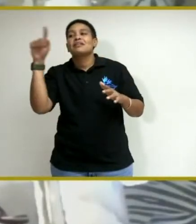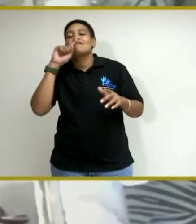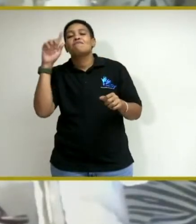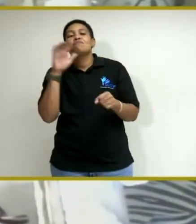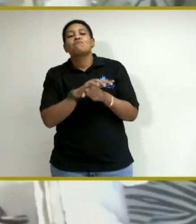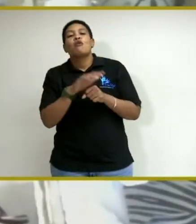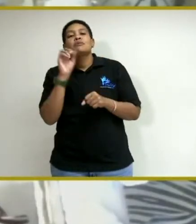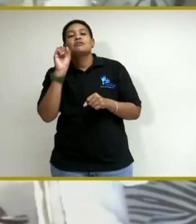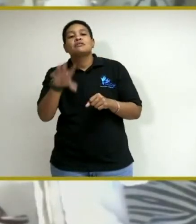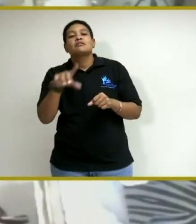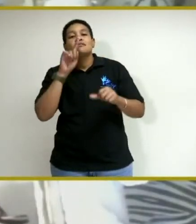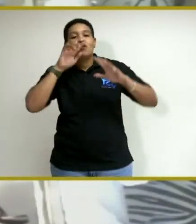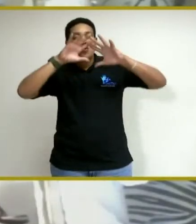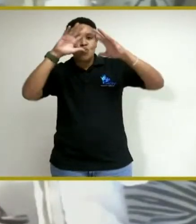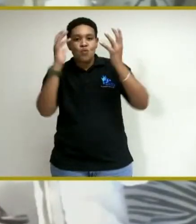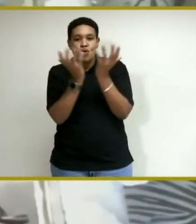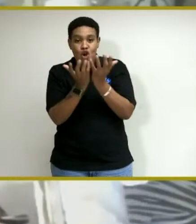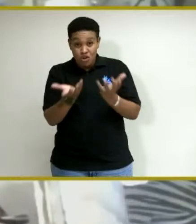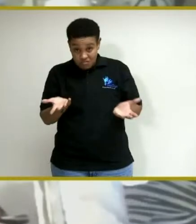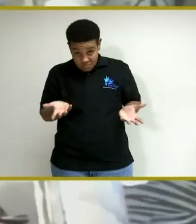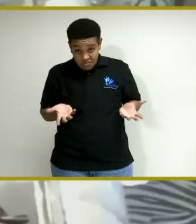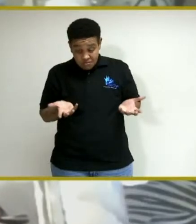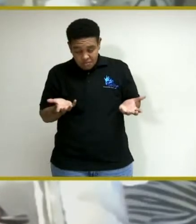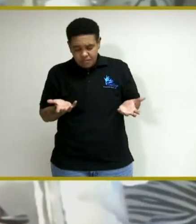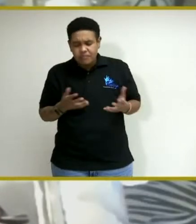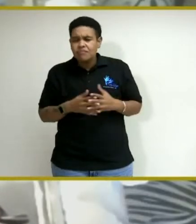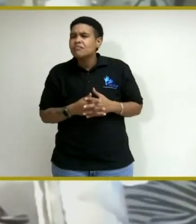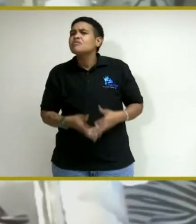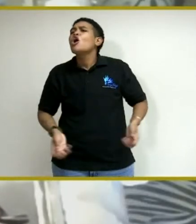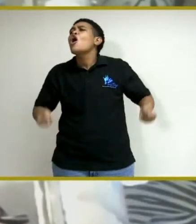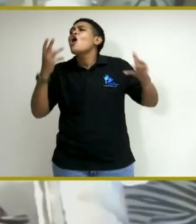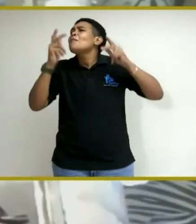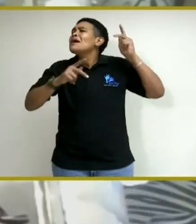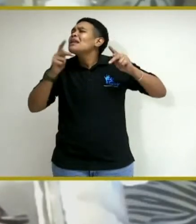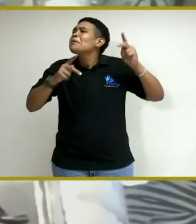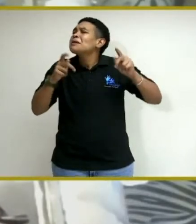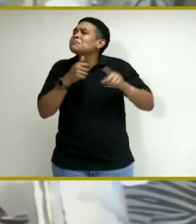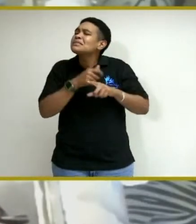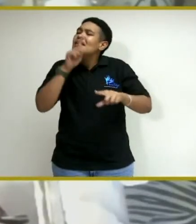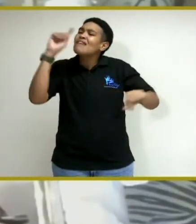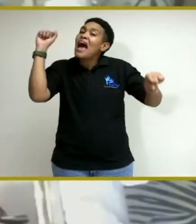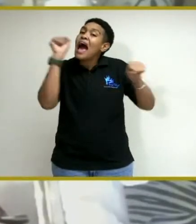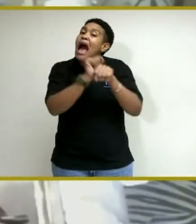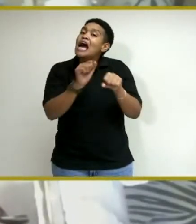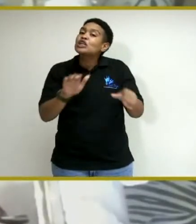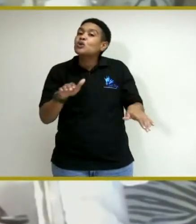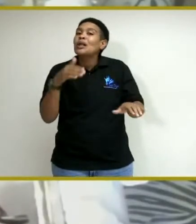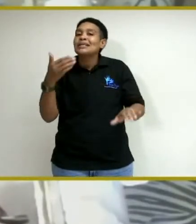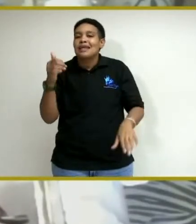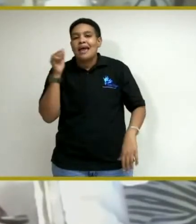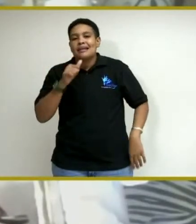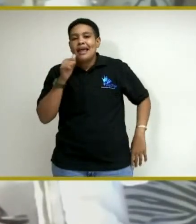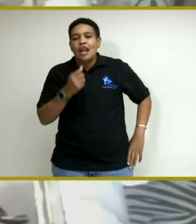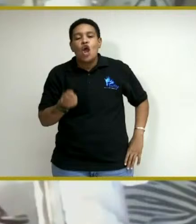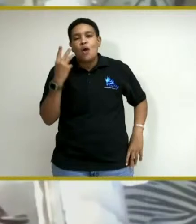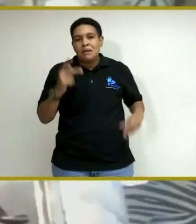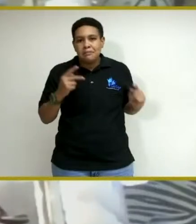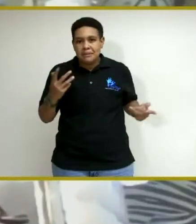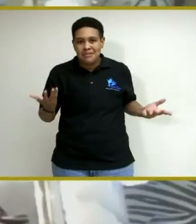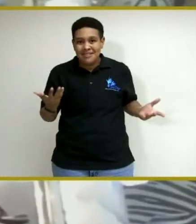to the rest of the region? How many people are actually dying on a daily basis? Because